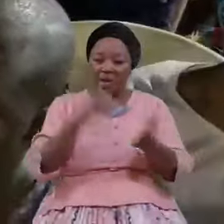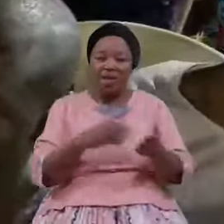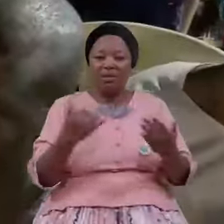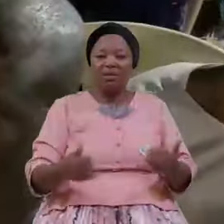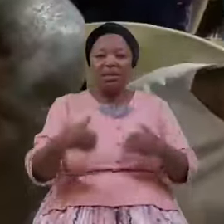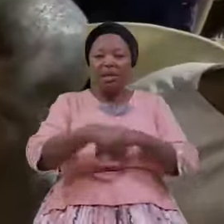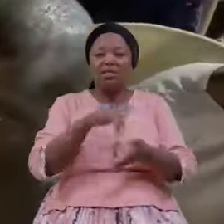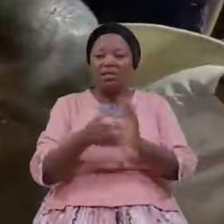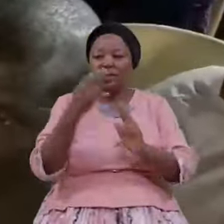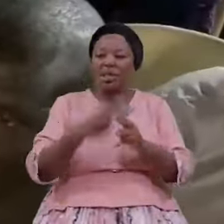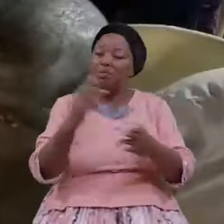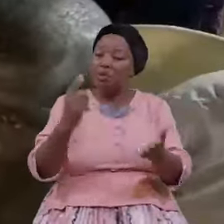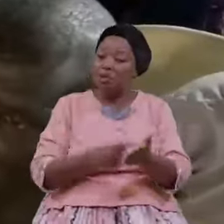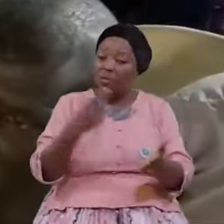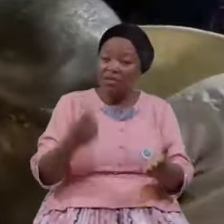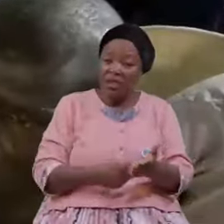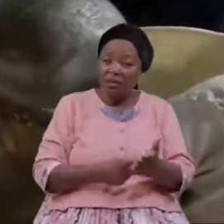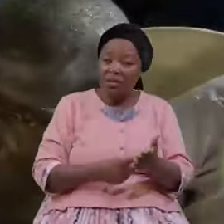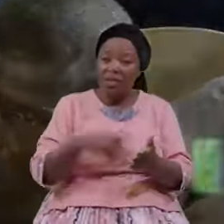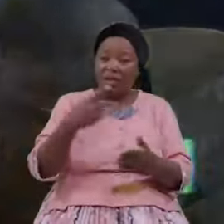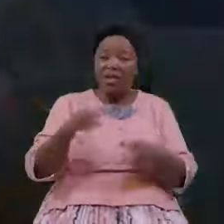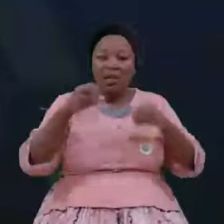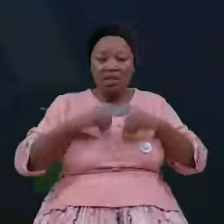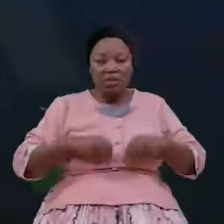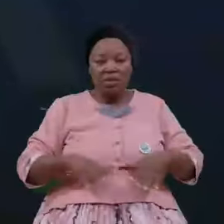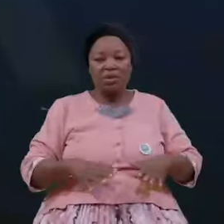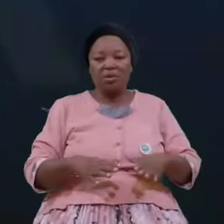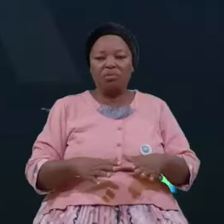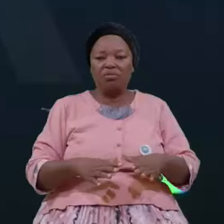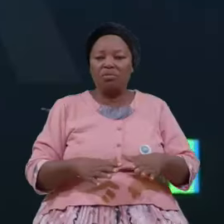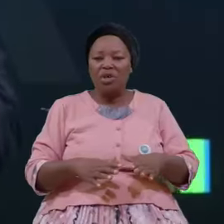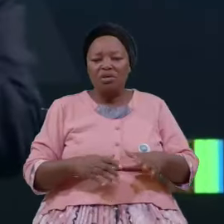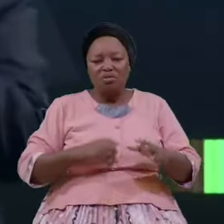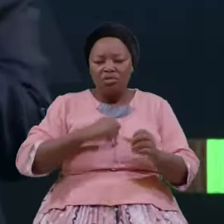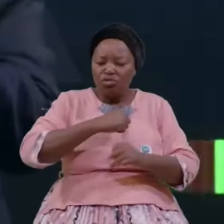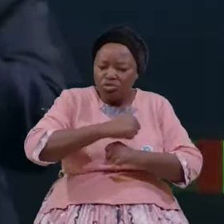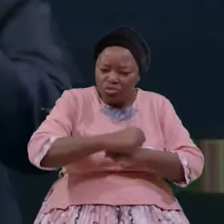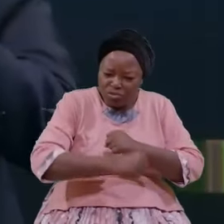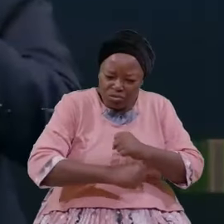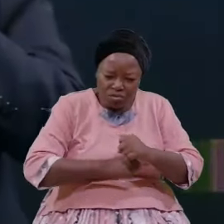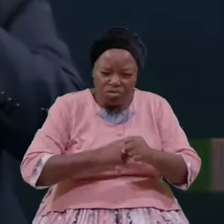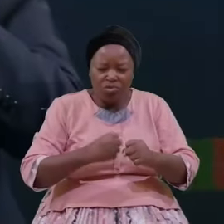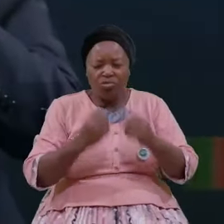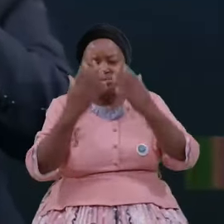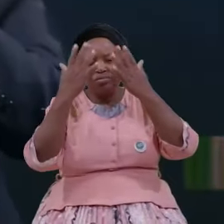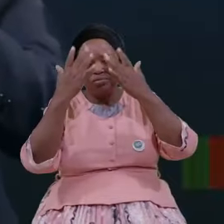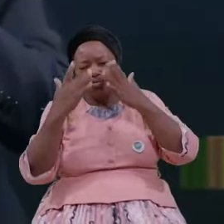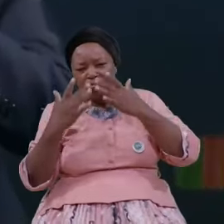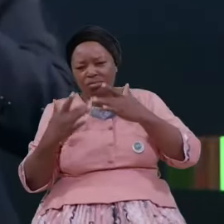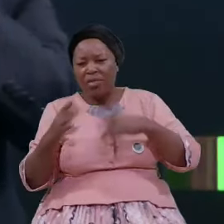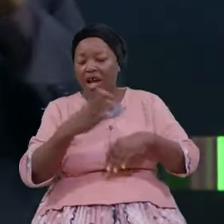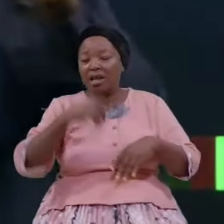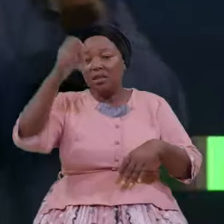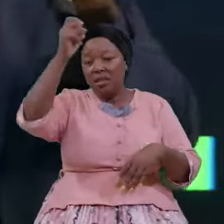Sometimes the depression, stress, distress, and satanic